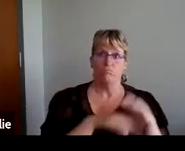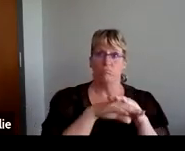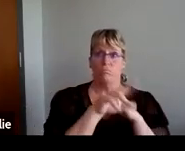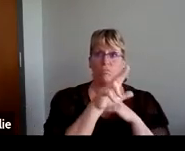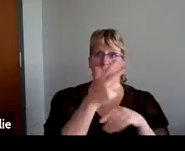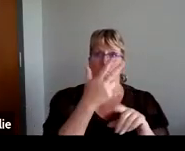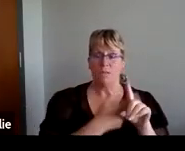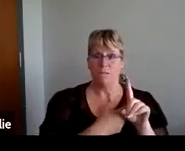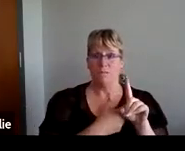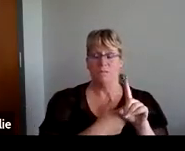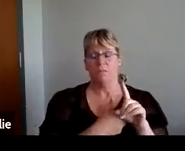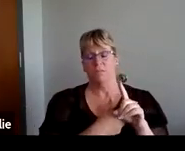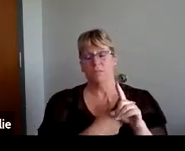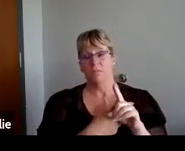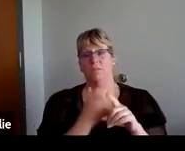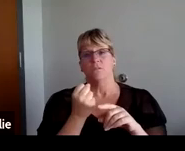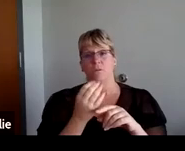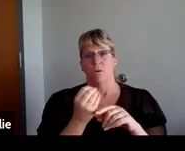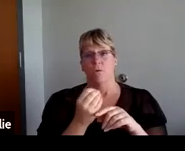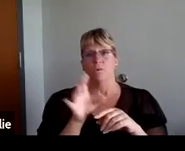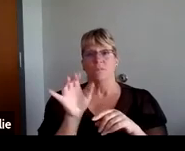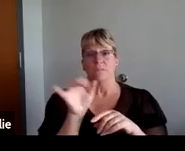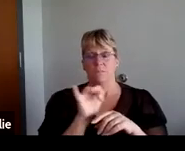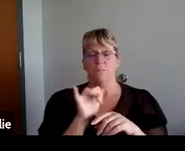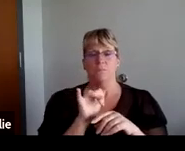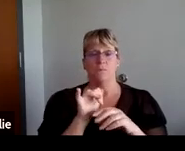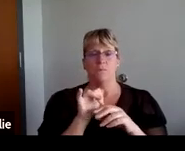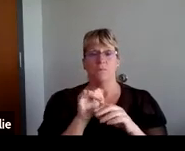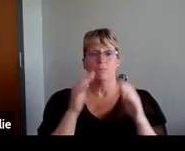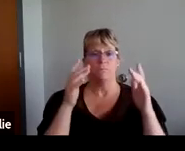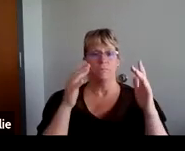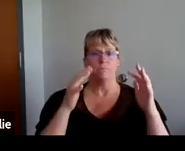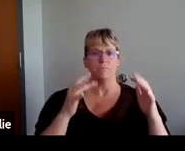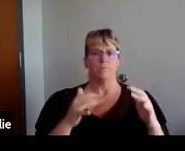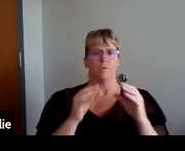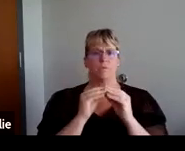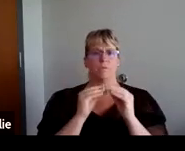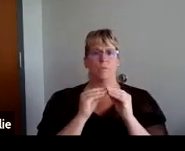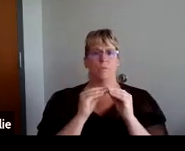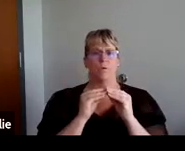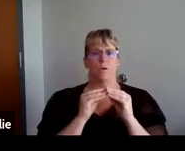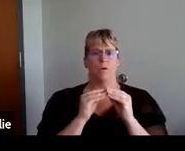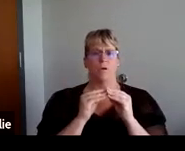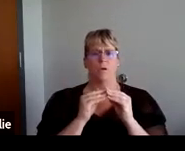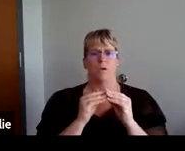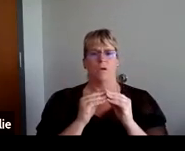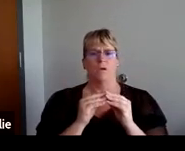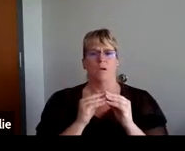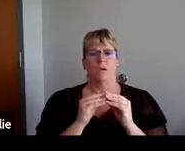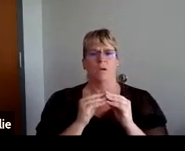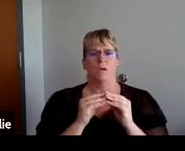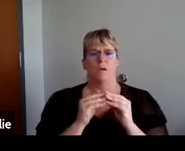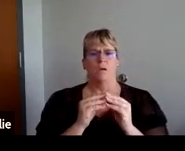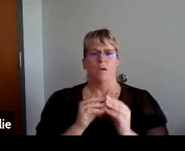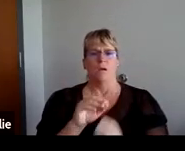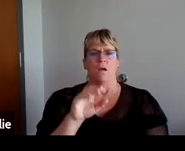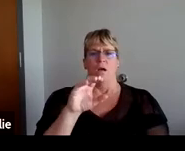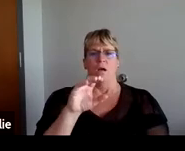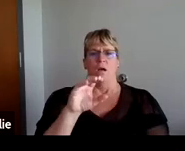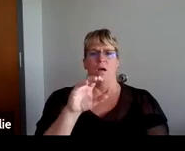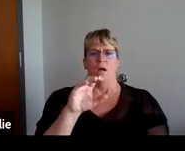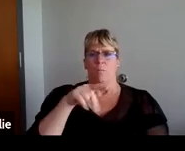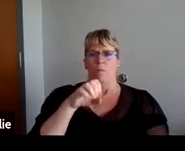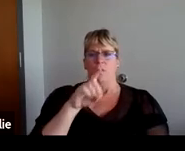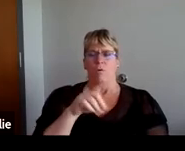take. Similarly, down the line, let's see, what are some of the highlights here? Are opioids 3 to